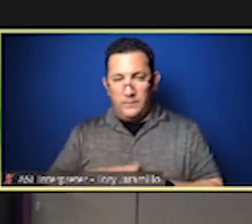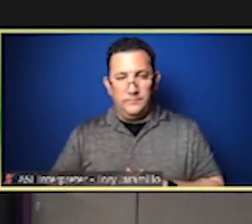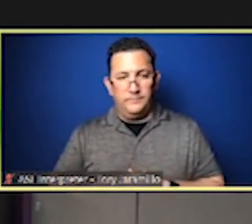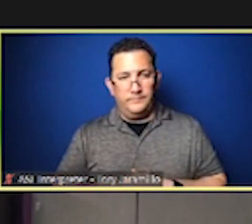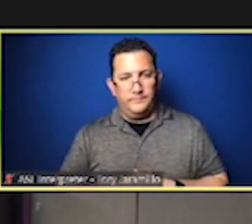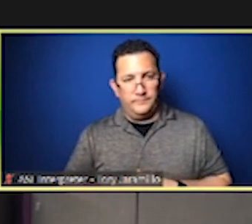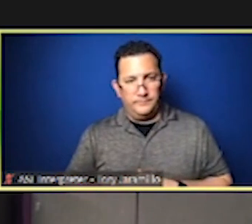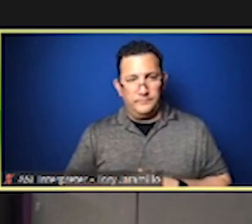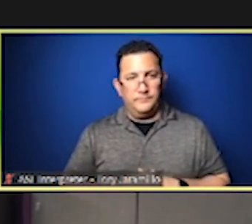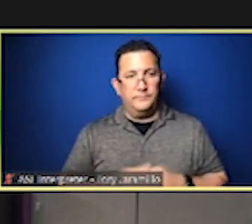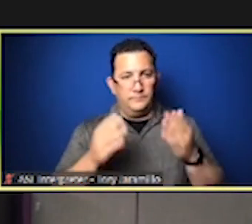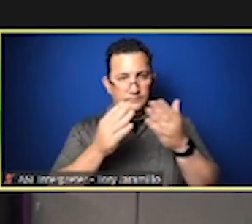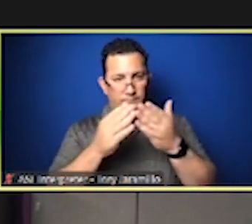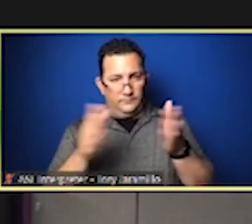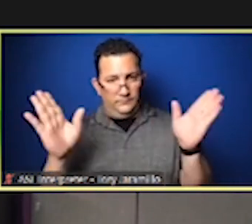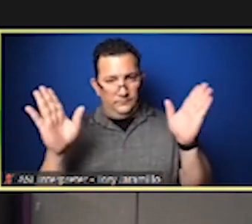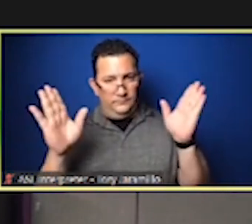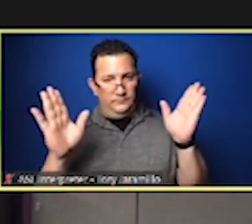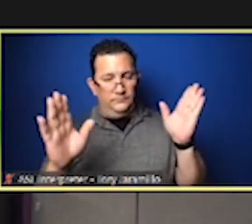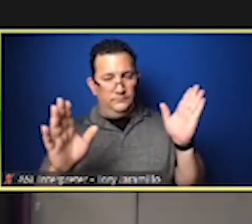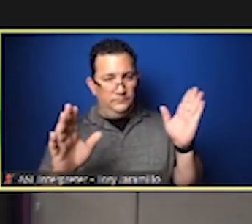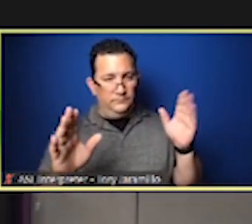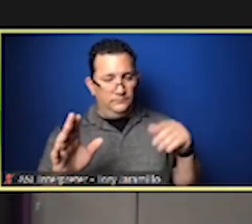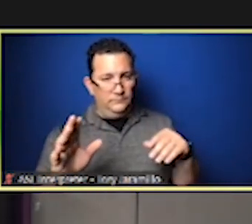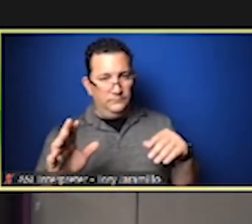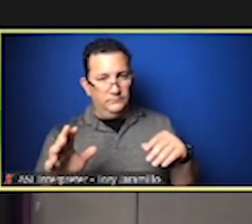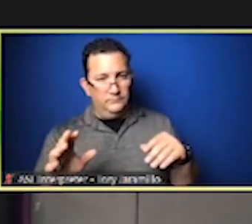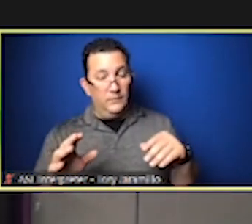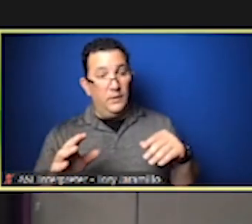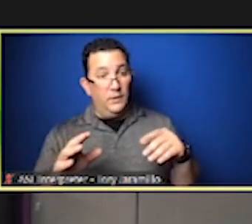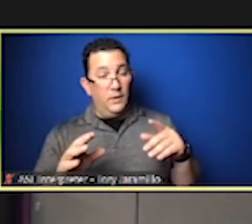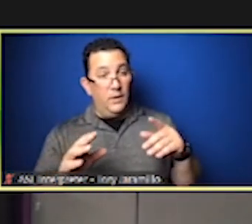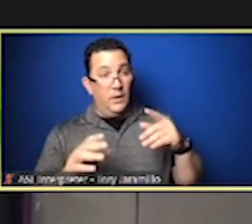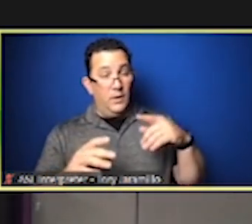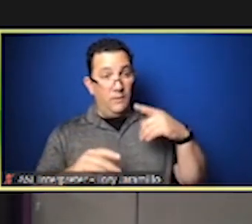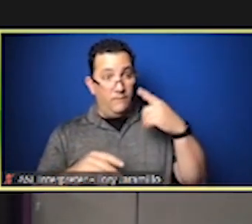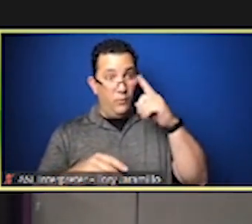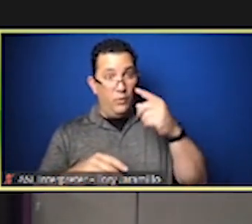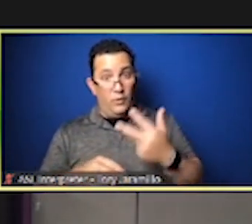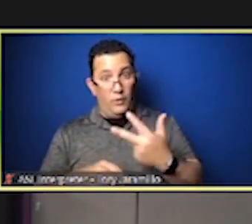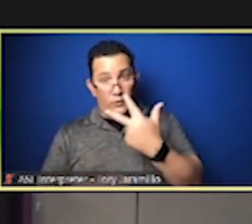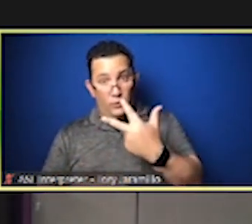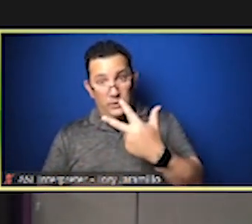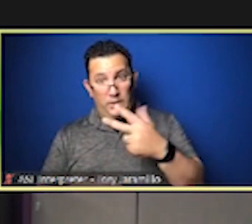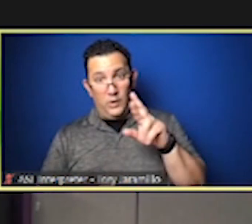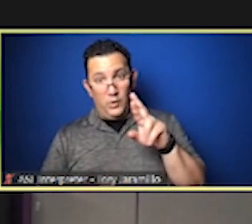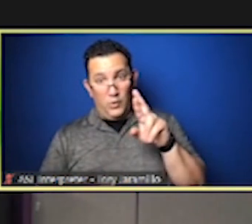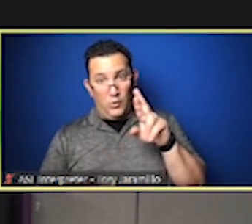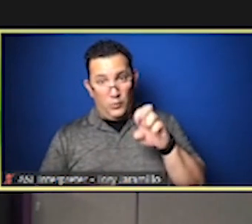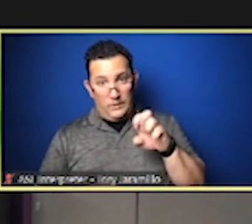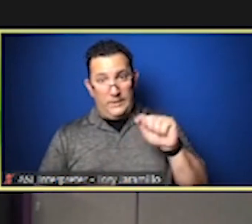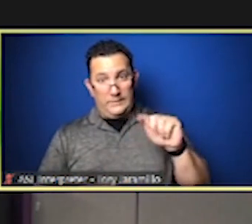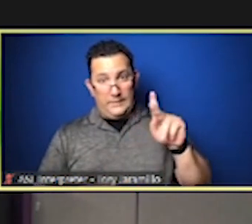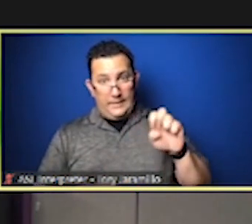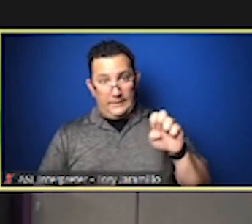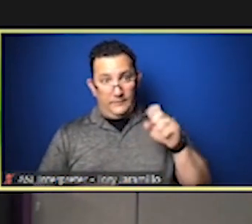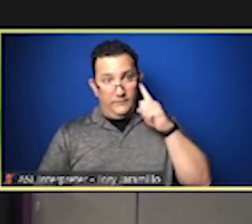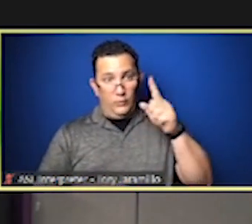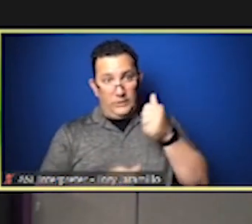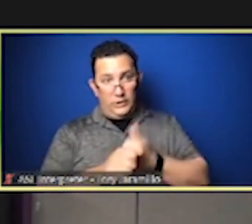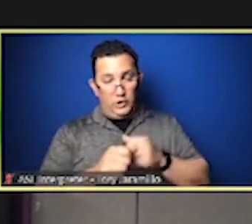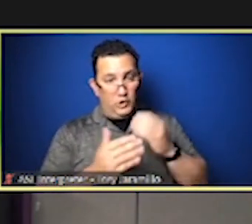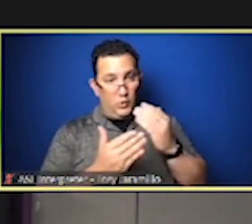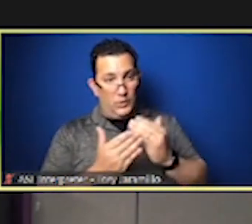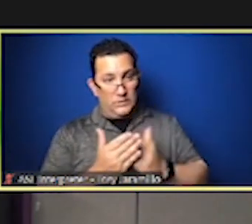so in general, courses are built for 3 retakes per course, and